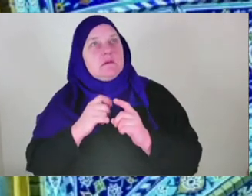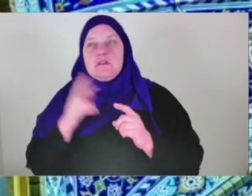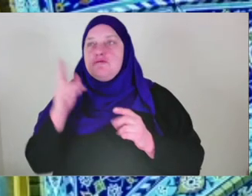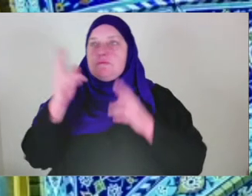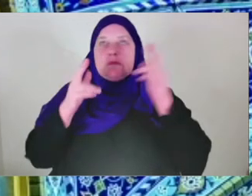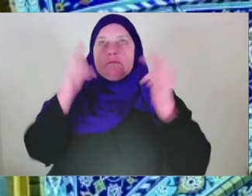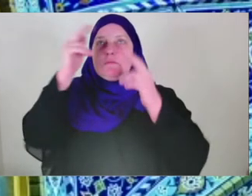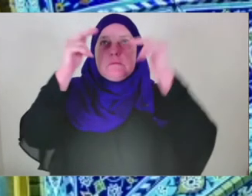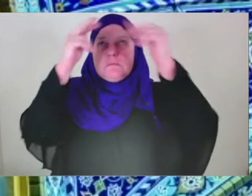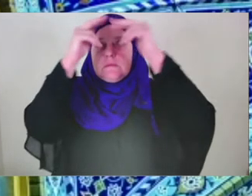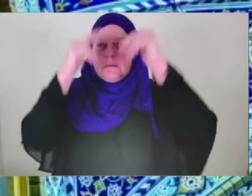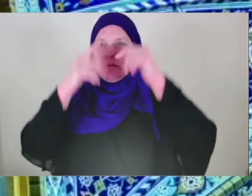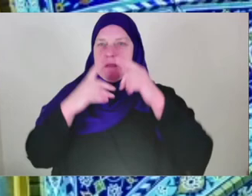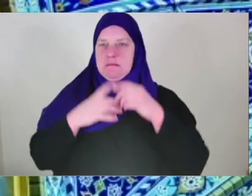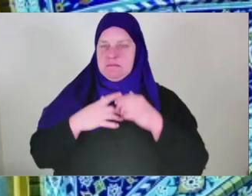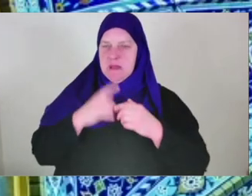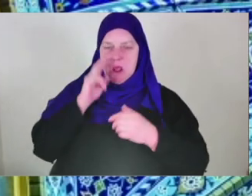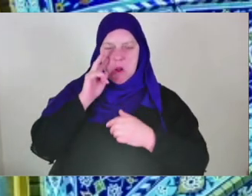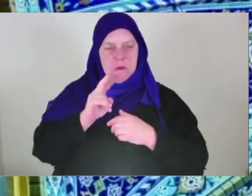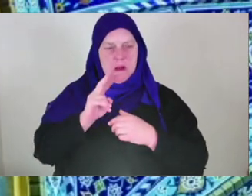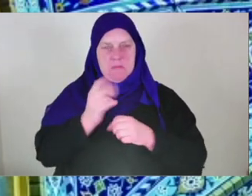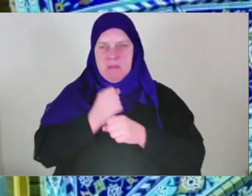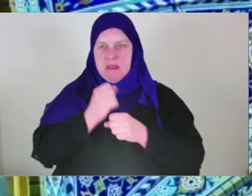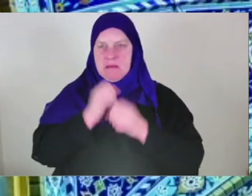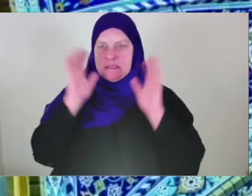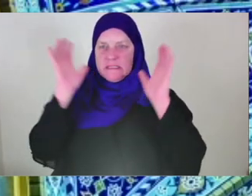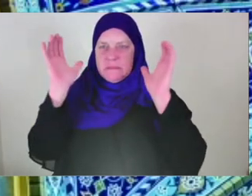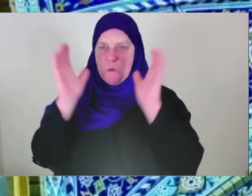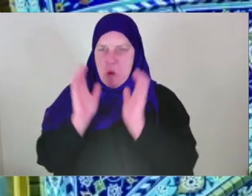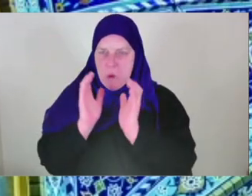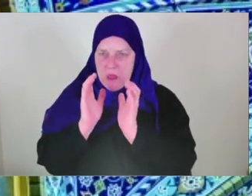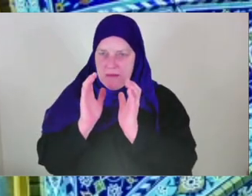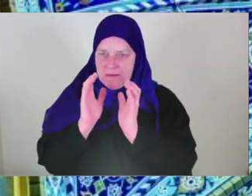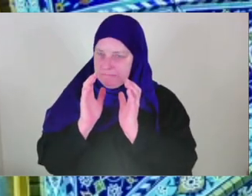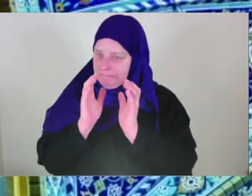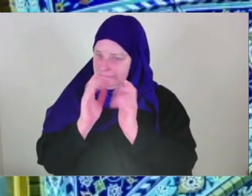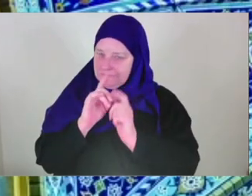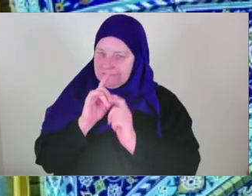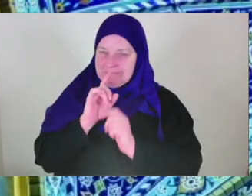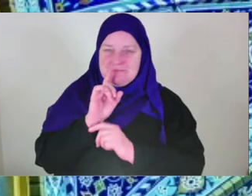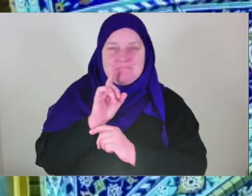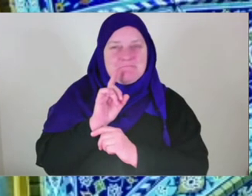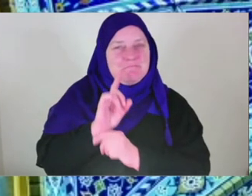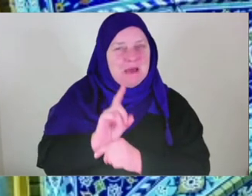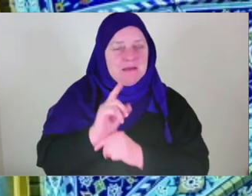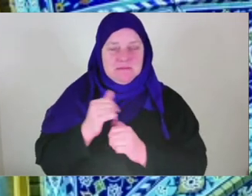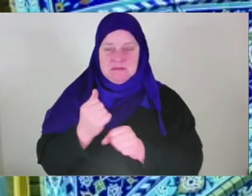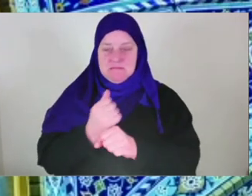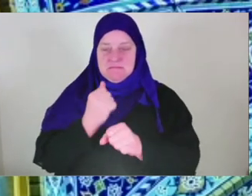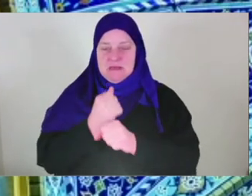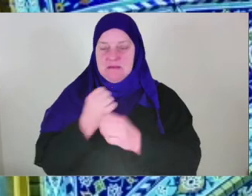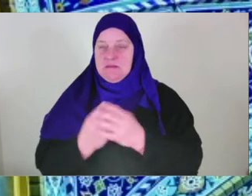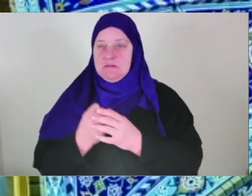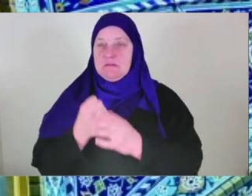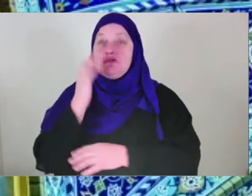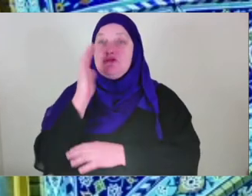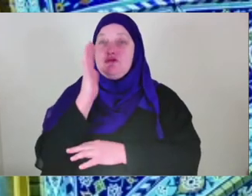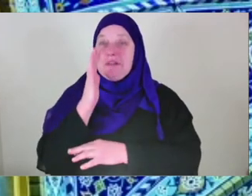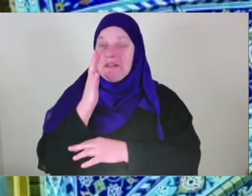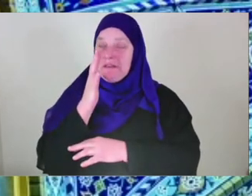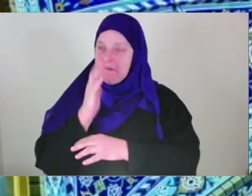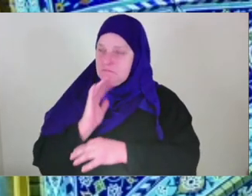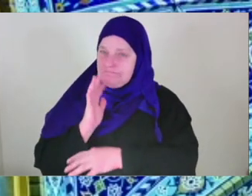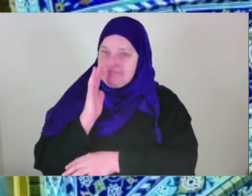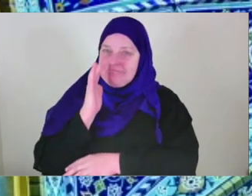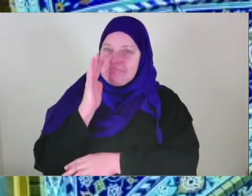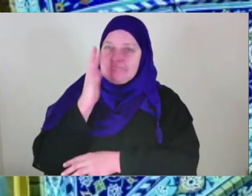are cutting some branches of your tree, but you know that you make and you let the tree grow better and neat and nicer. Zakat is like this.